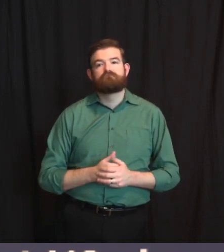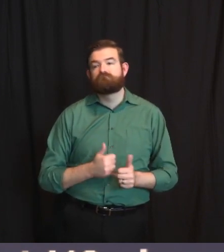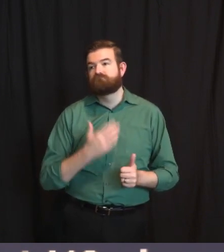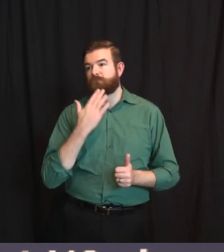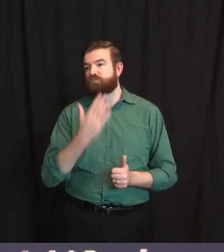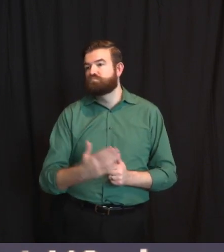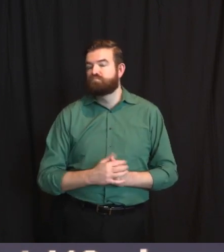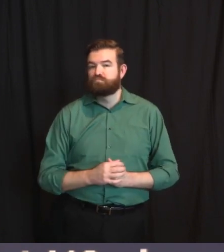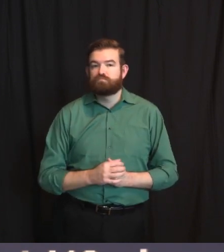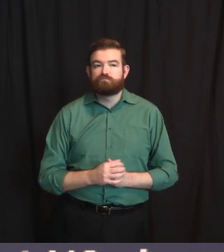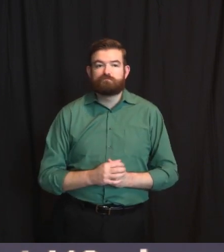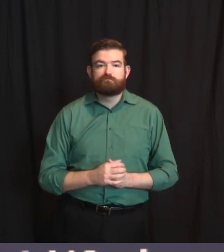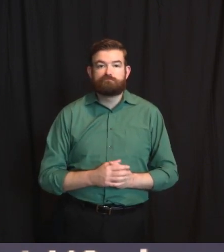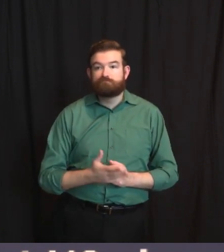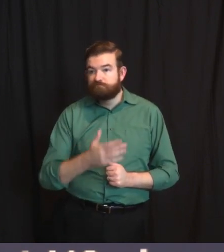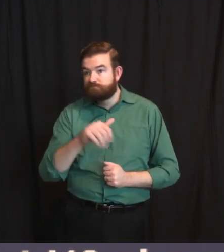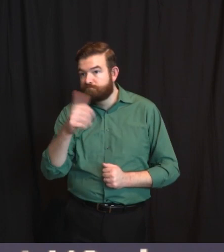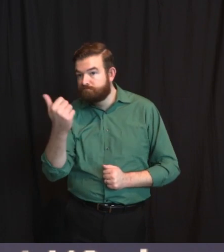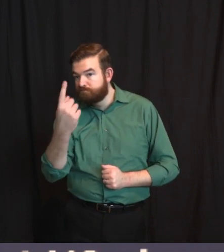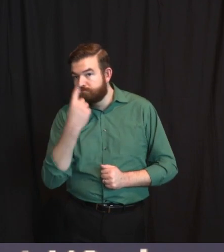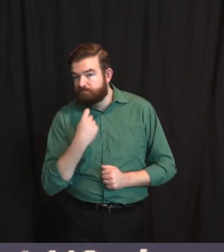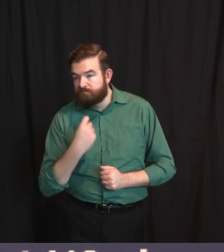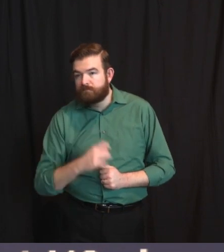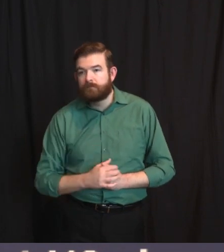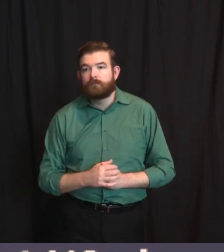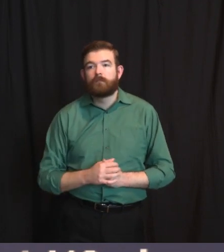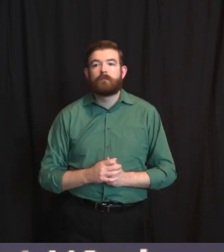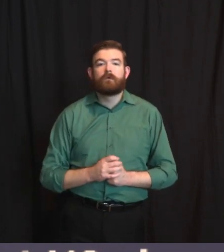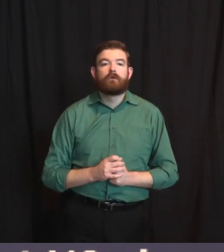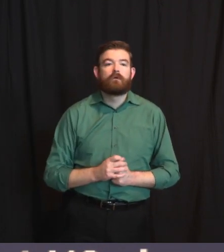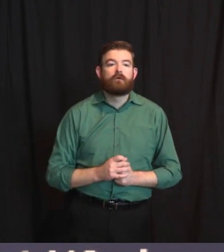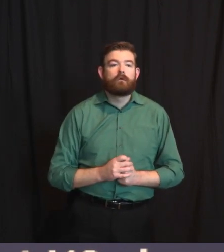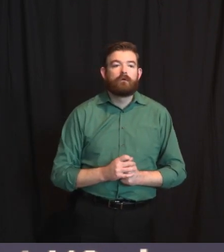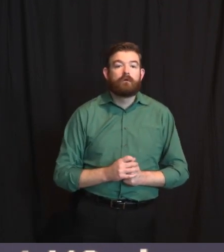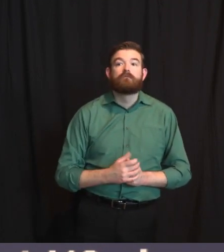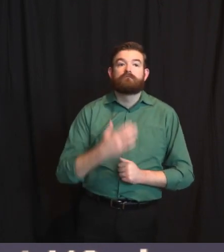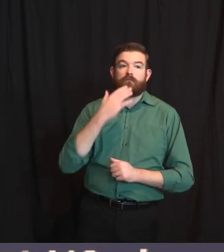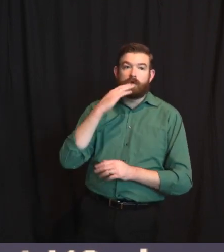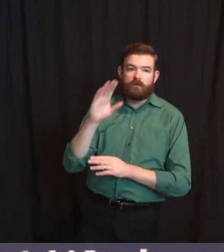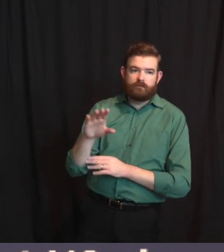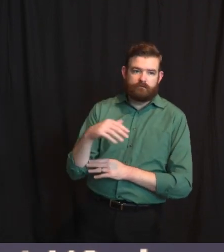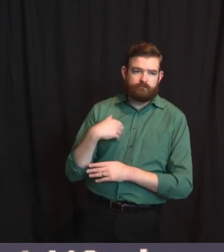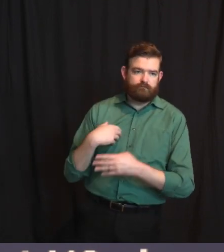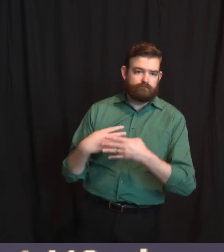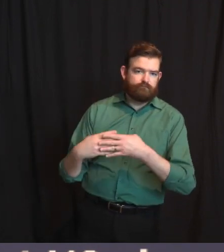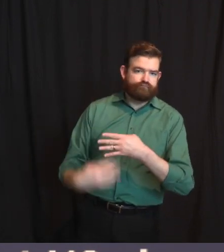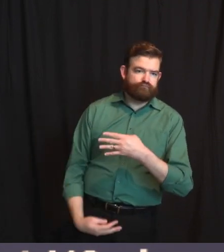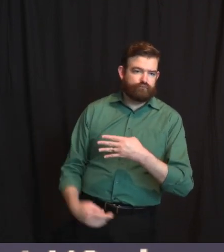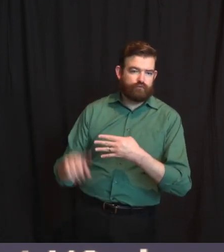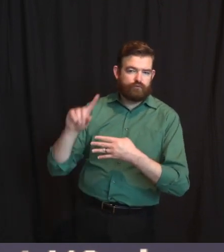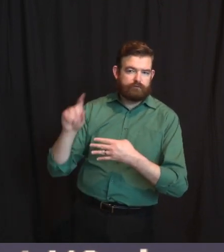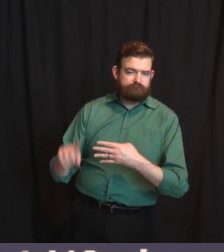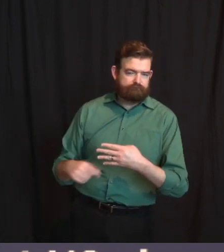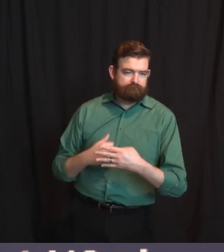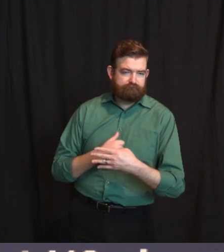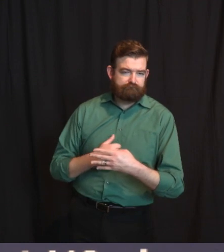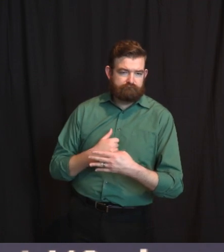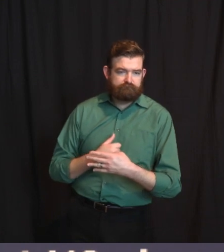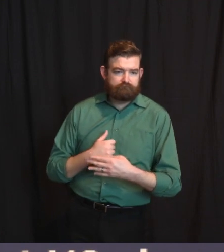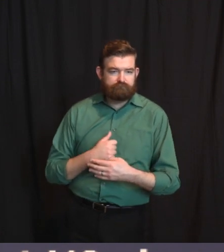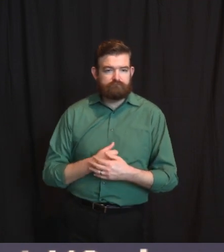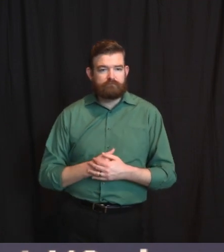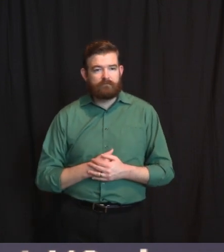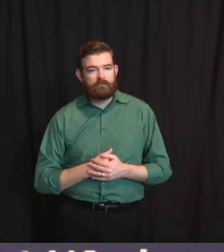afternoon. Good afternoon, Governor. Unfortunately, I have more questions for you than I did on Wednesday. I'm sorry, but that's okay.